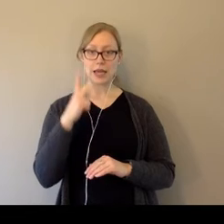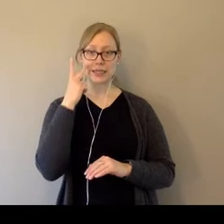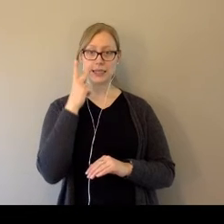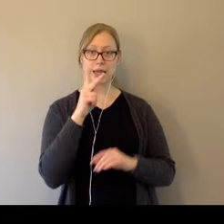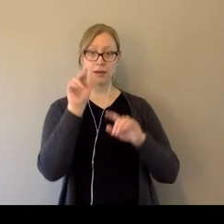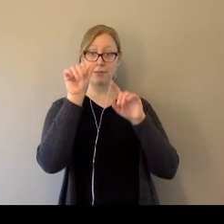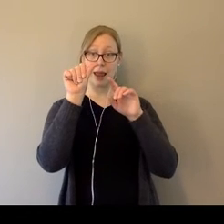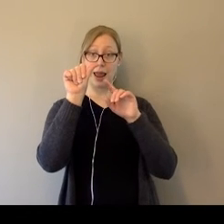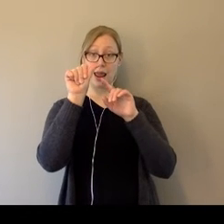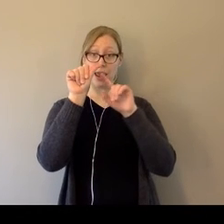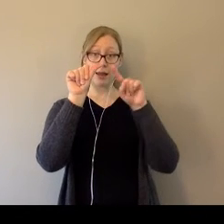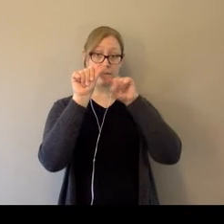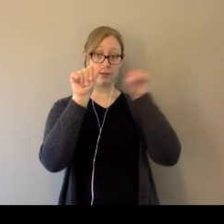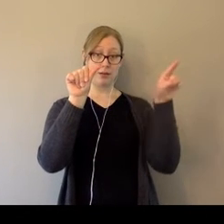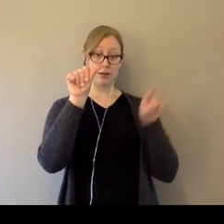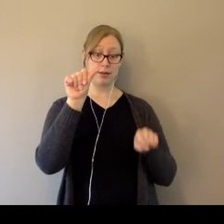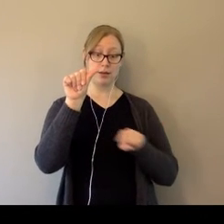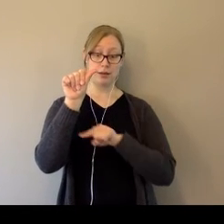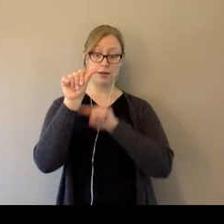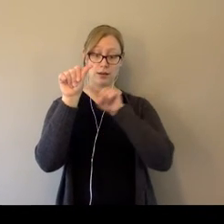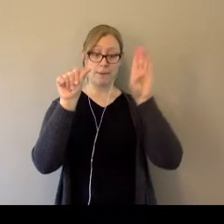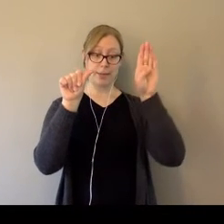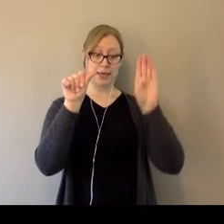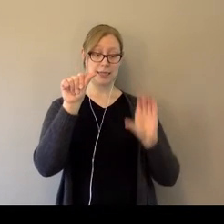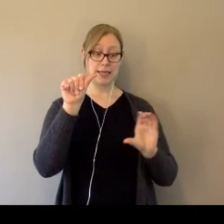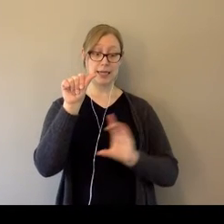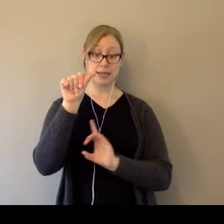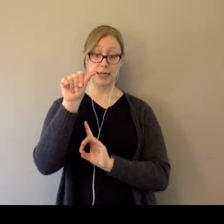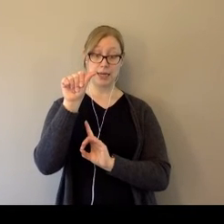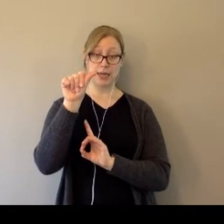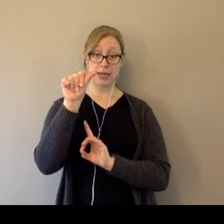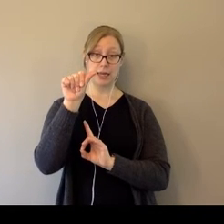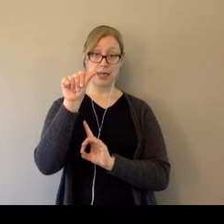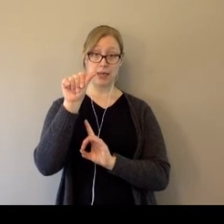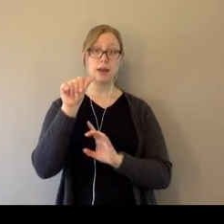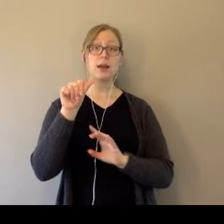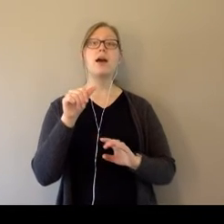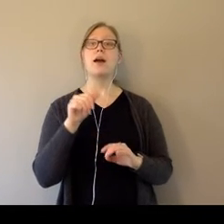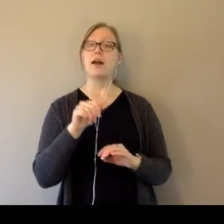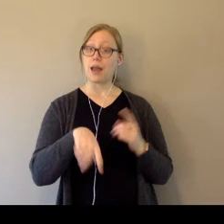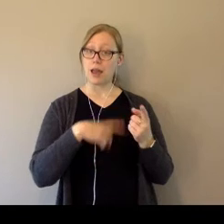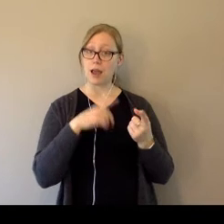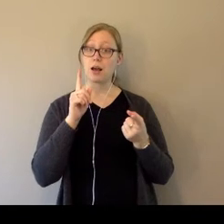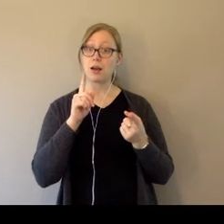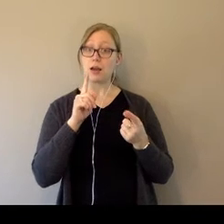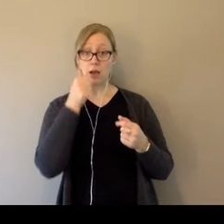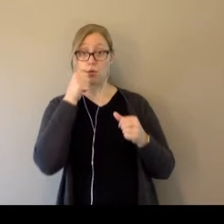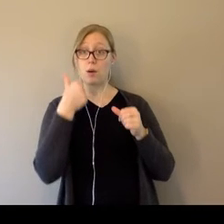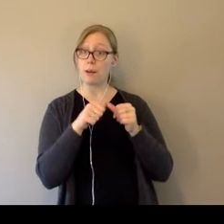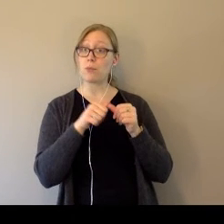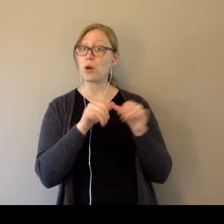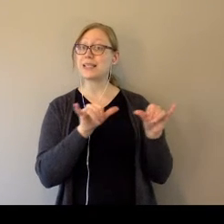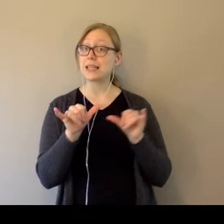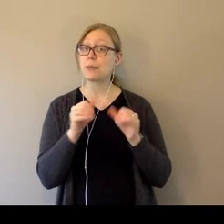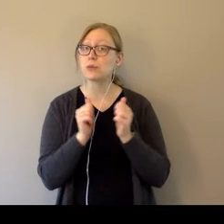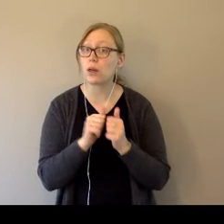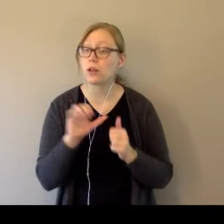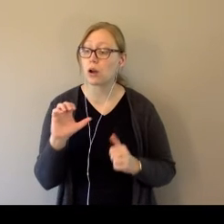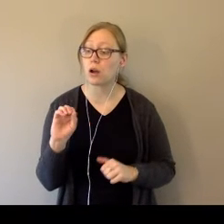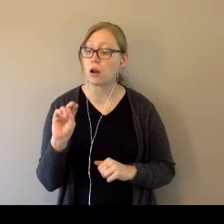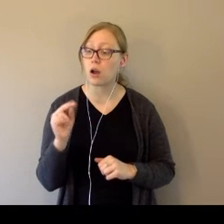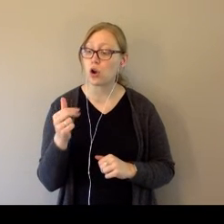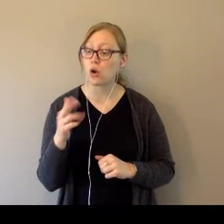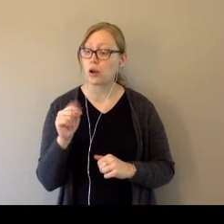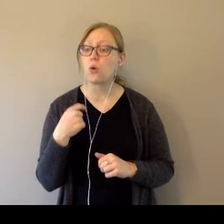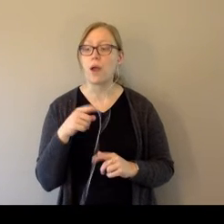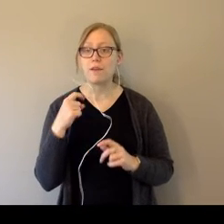D, and just like when we're naming congruent figures, similar figures have to be named in a very thoughtful way in that the